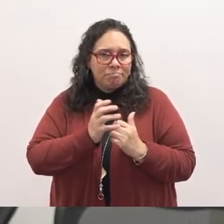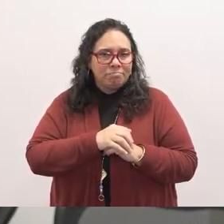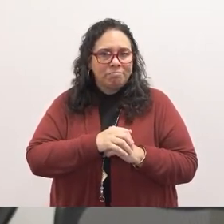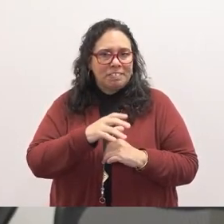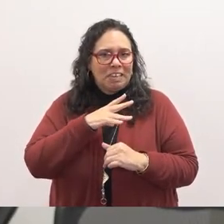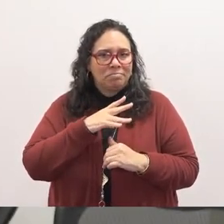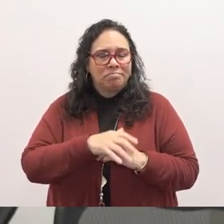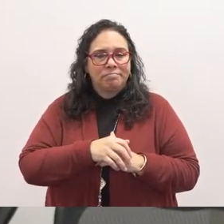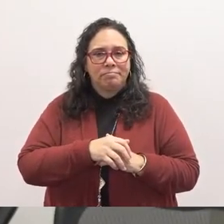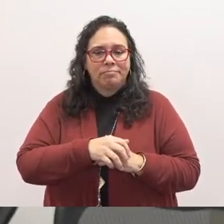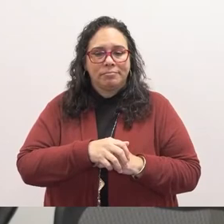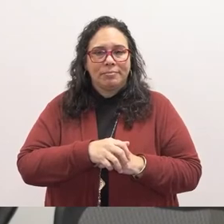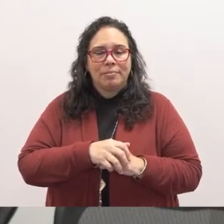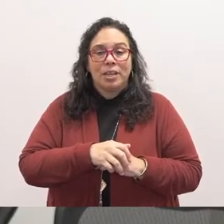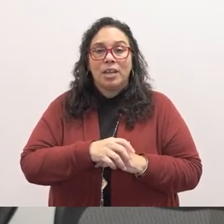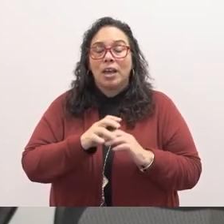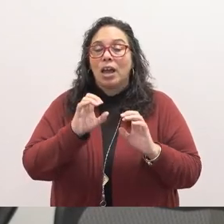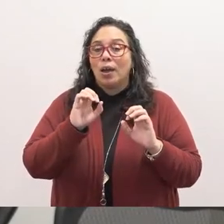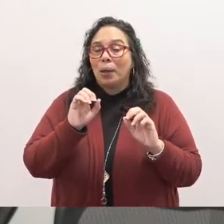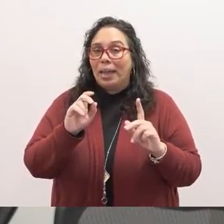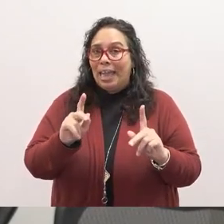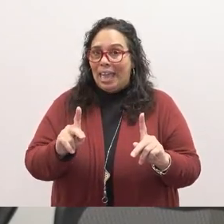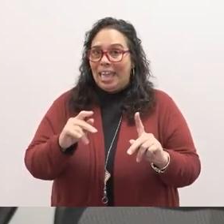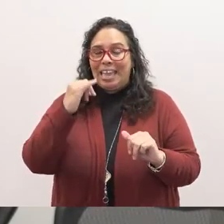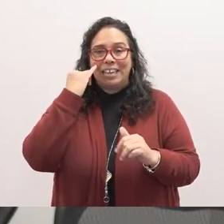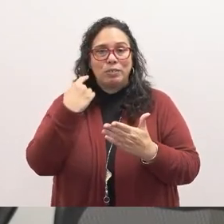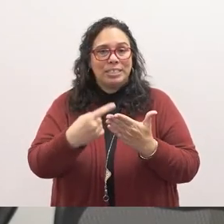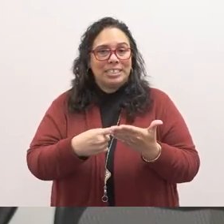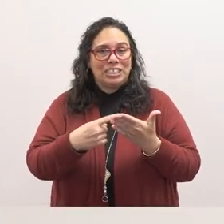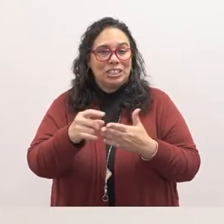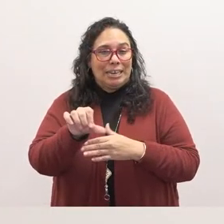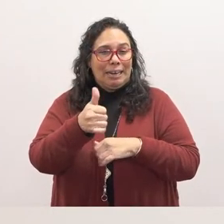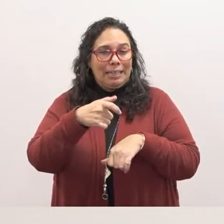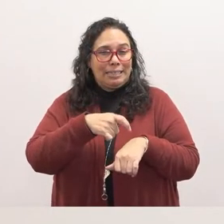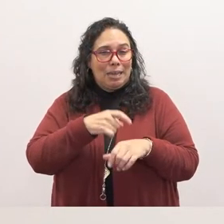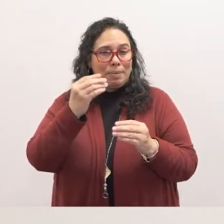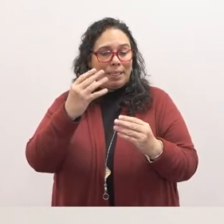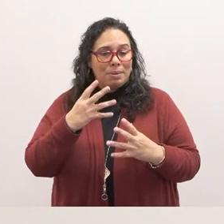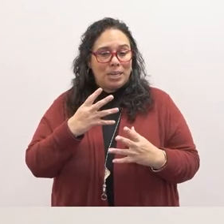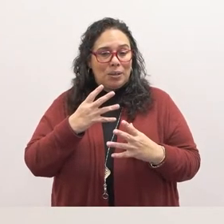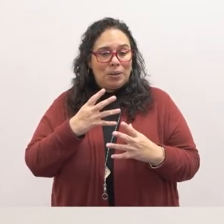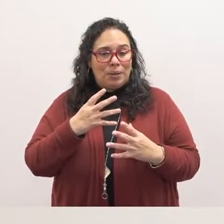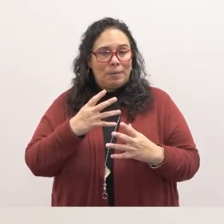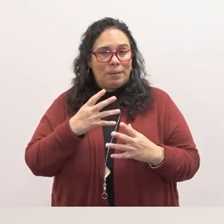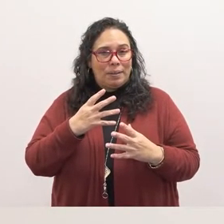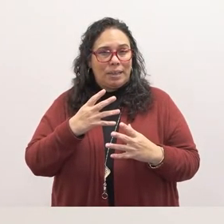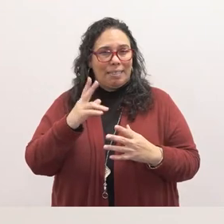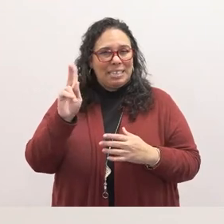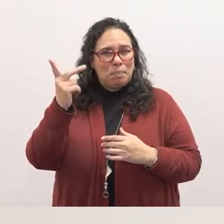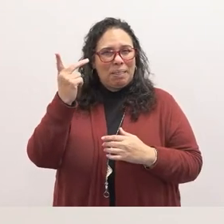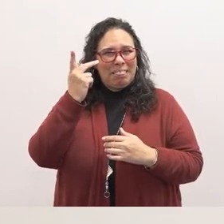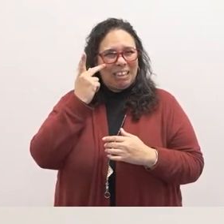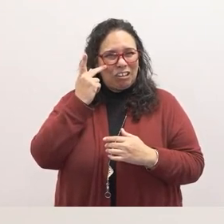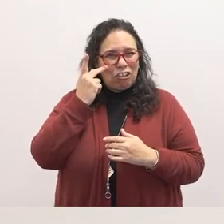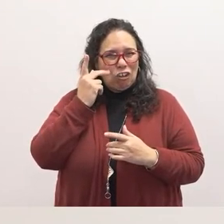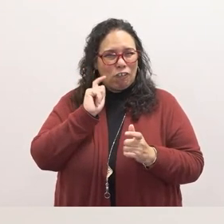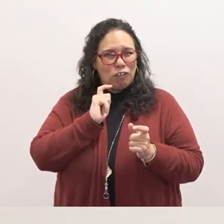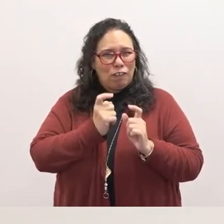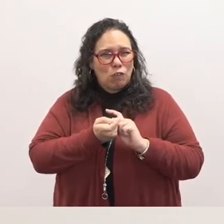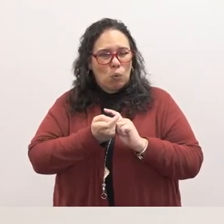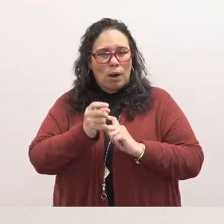Eric. If we need to address this at a different point, let me know. I think it's Political Reform Act related,